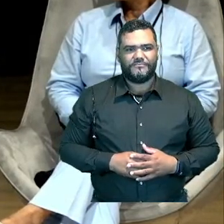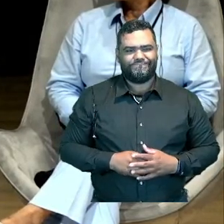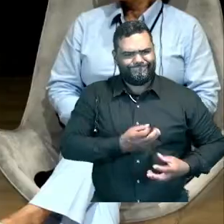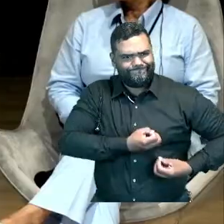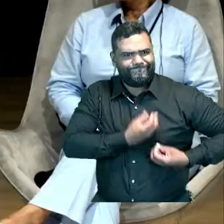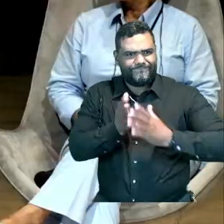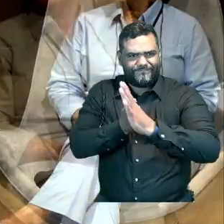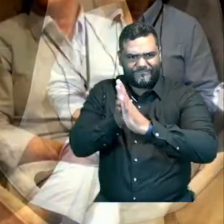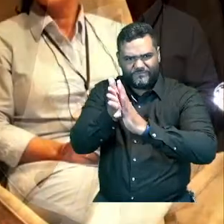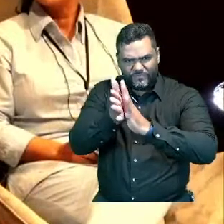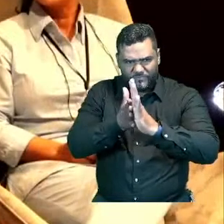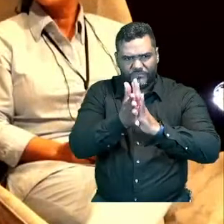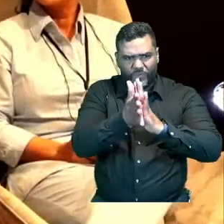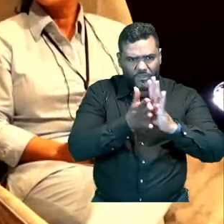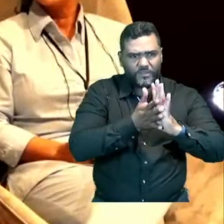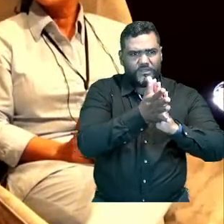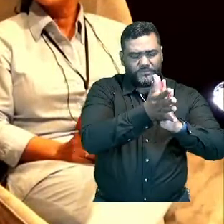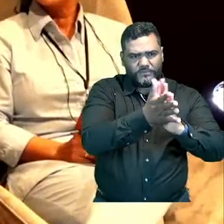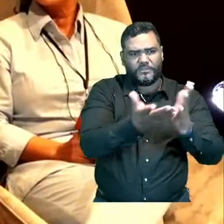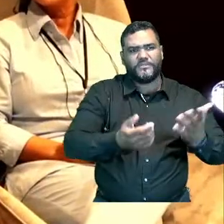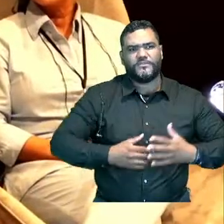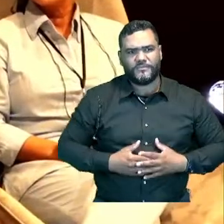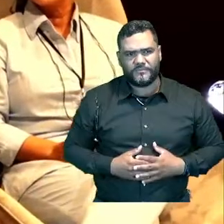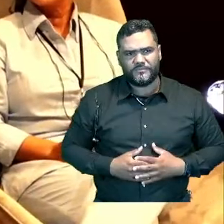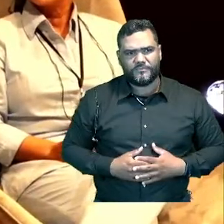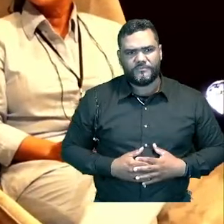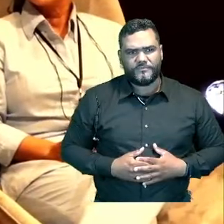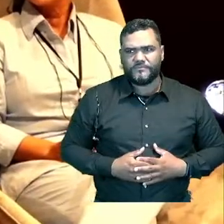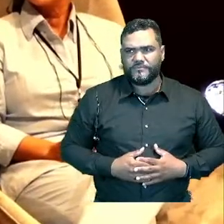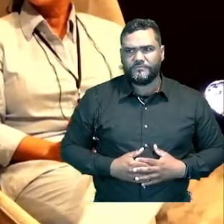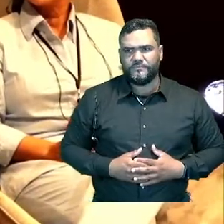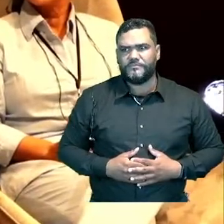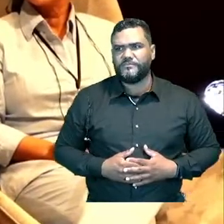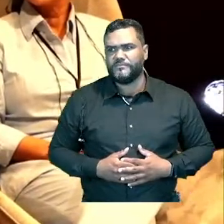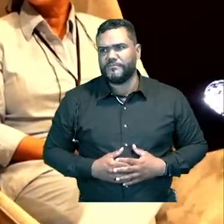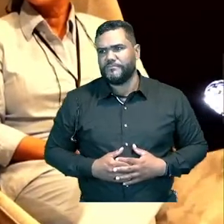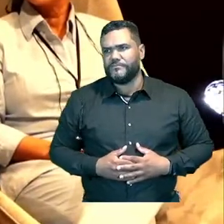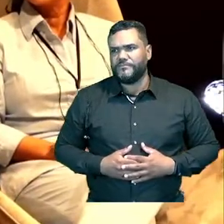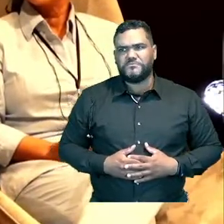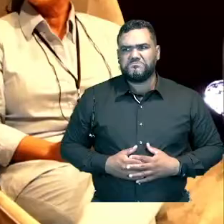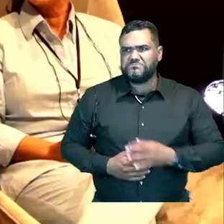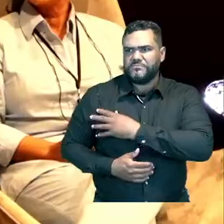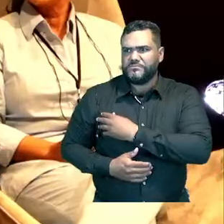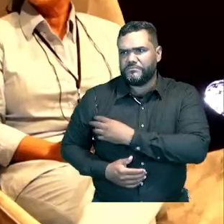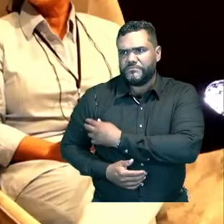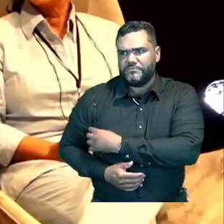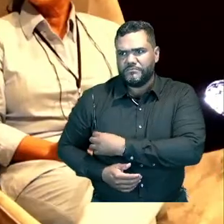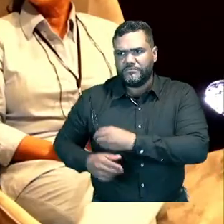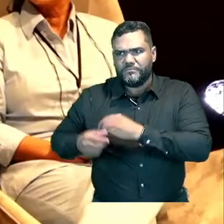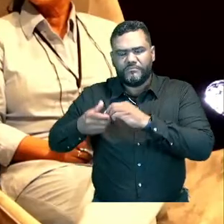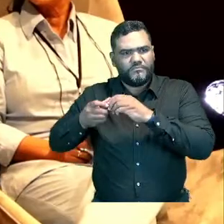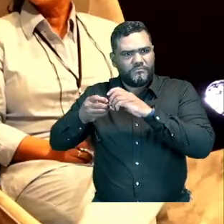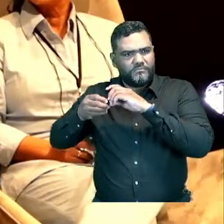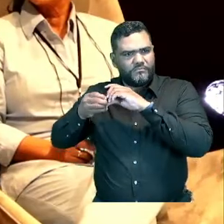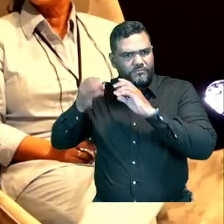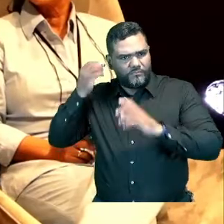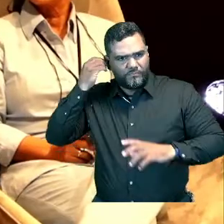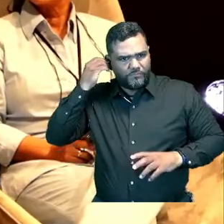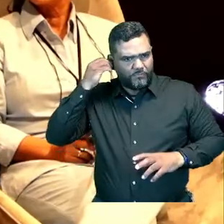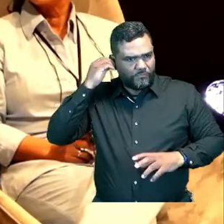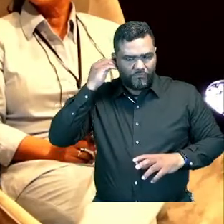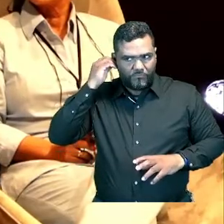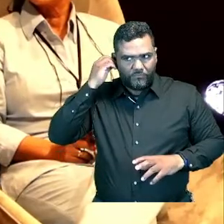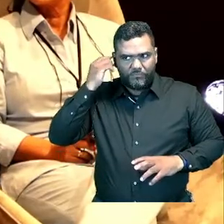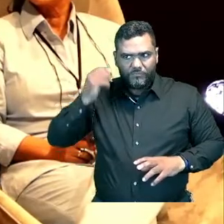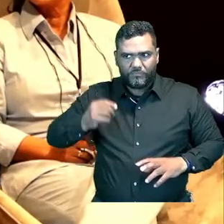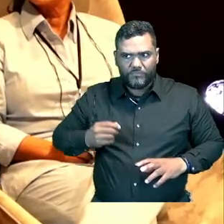My gratitude as well to be here and to learn from the distinguished